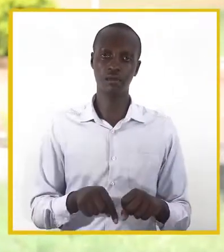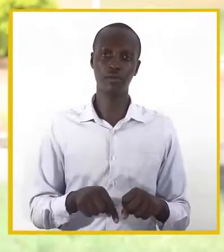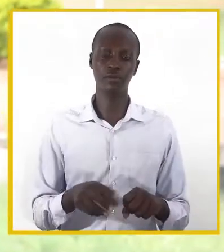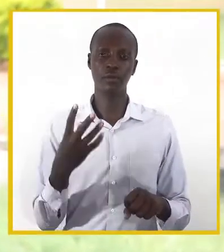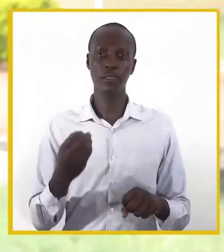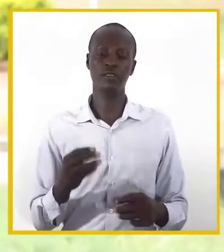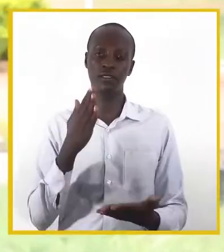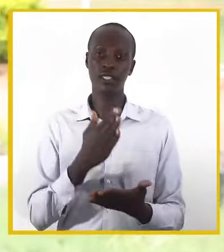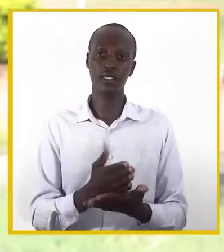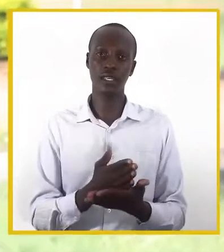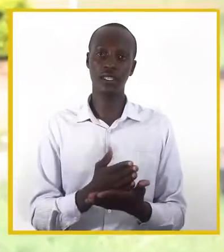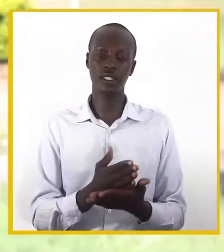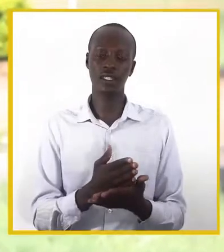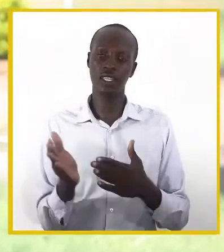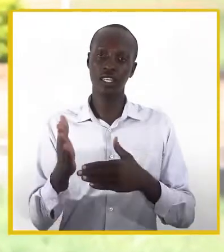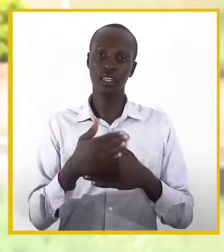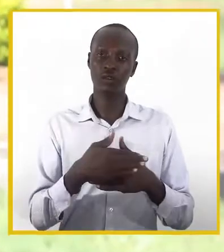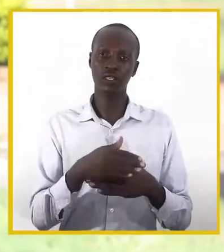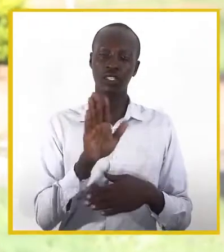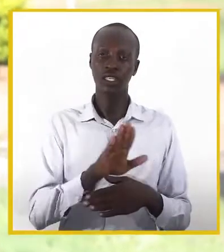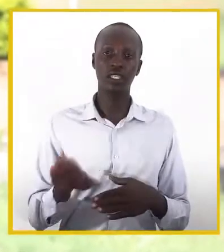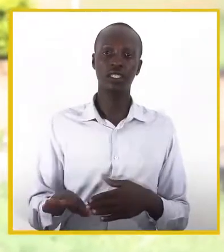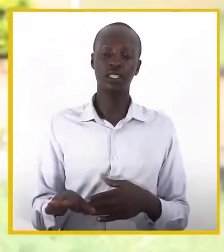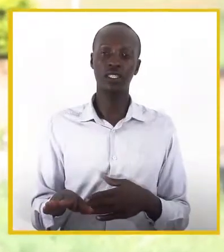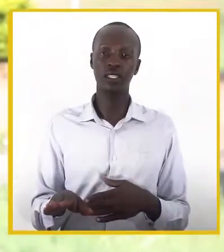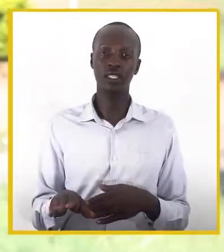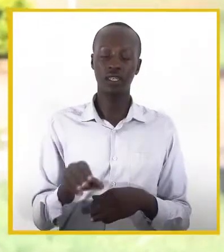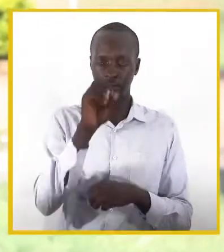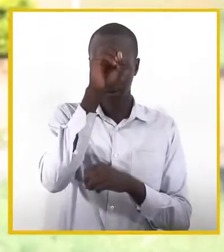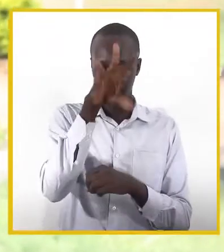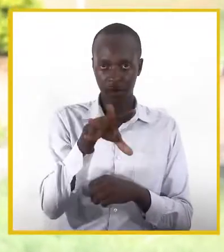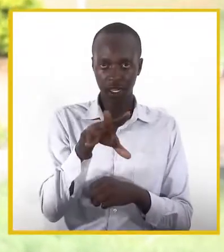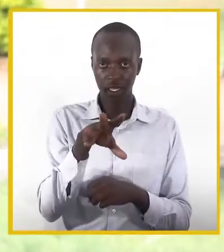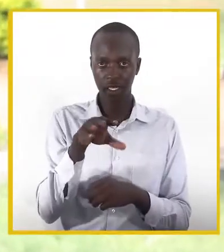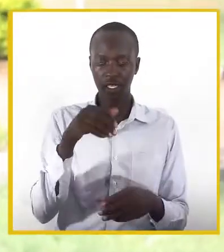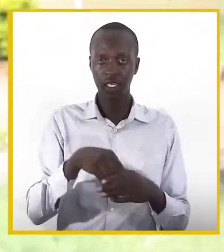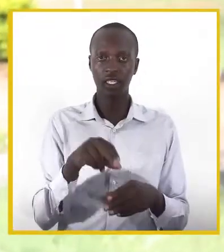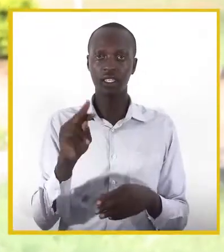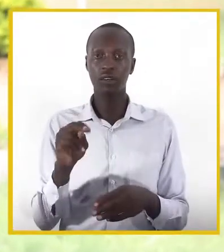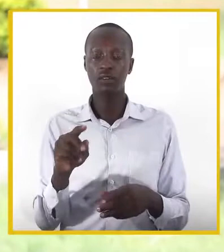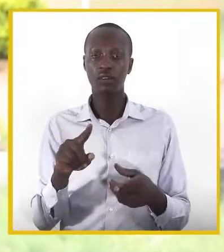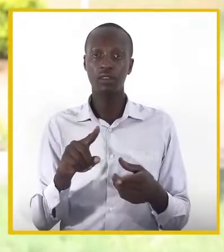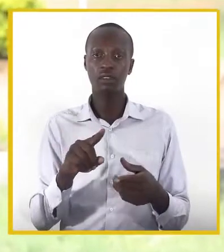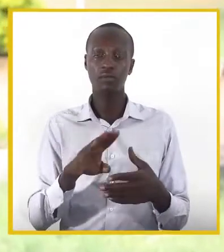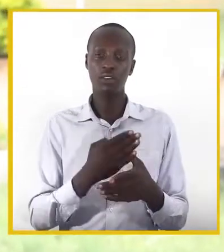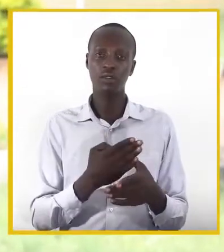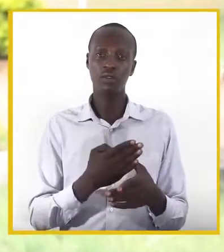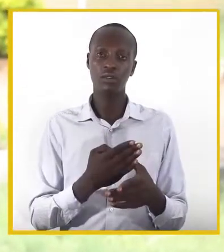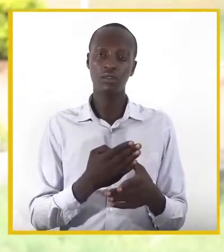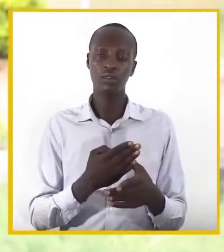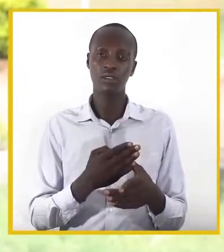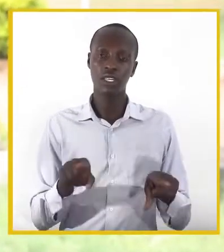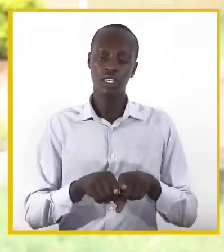we have started closing some illegal gold mines and panning areas where these